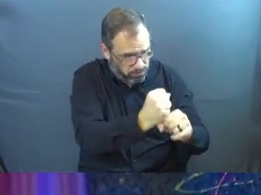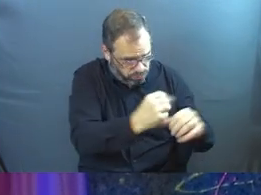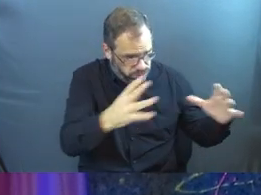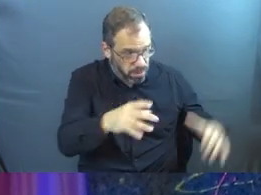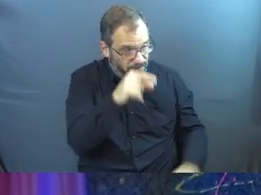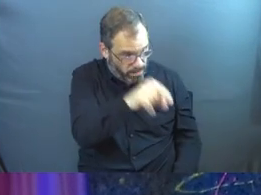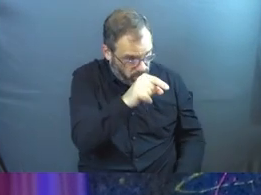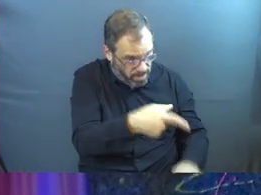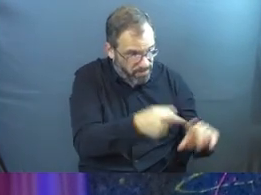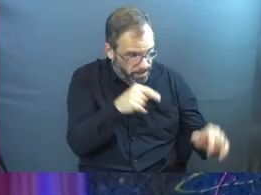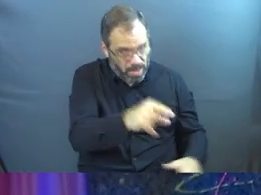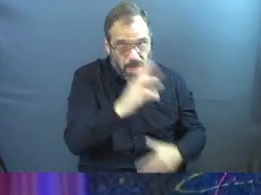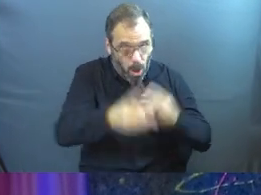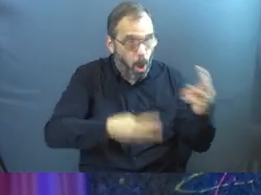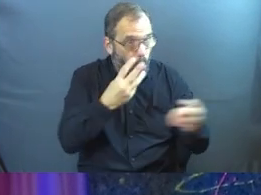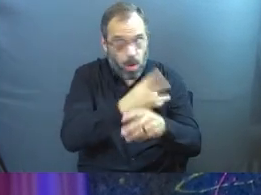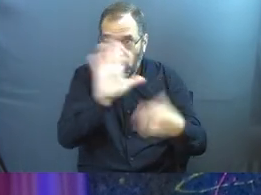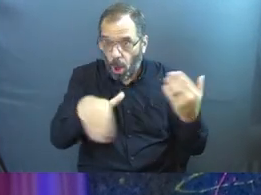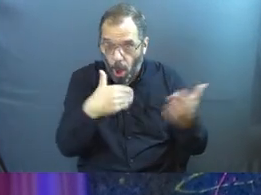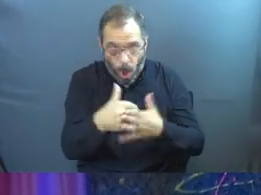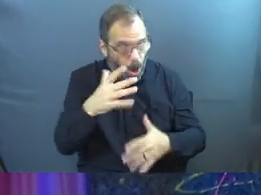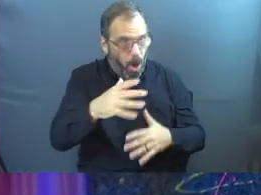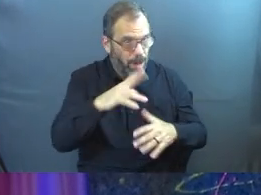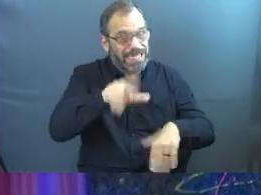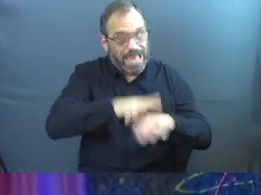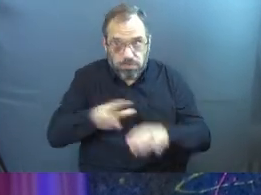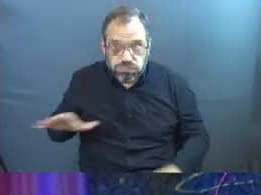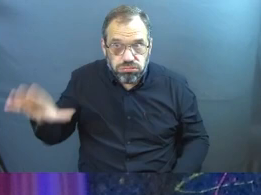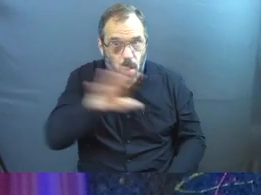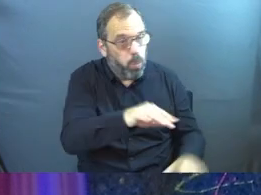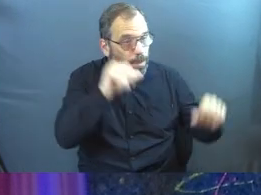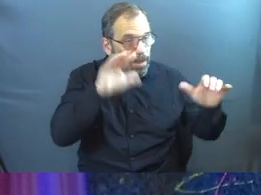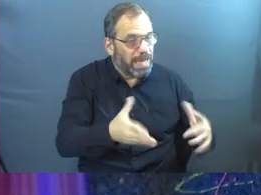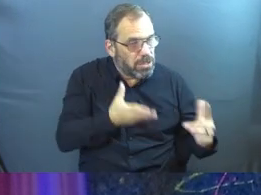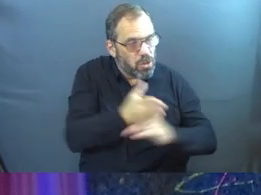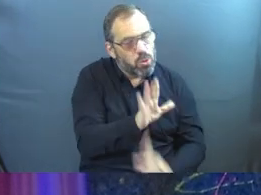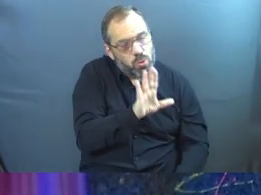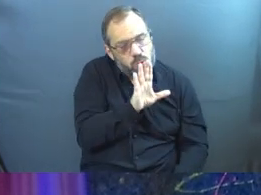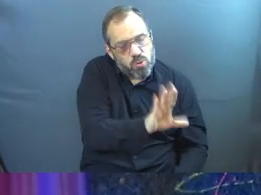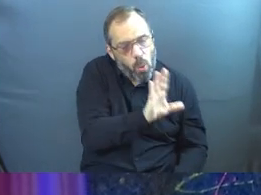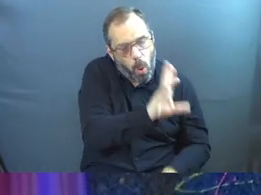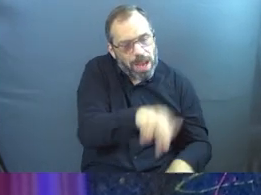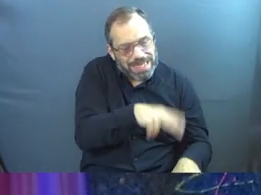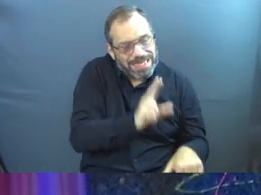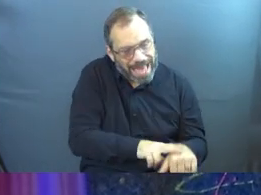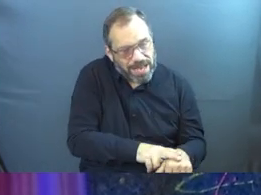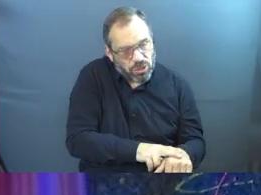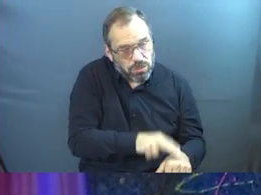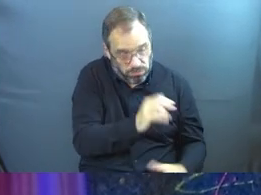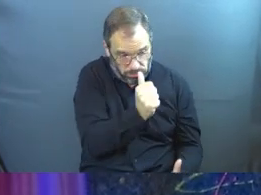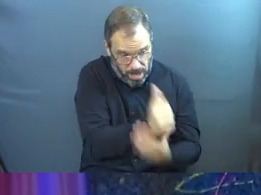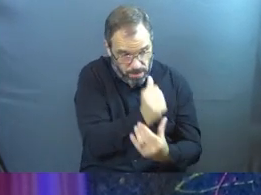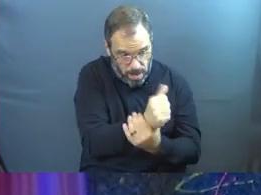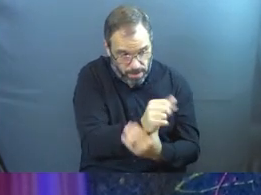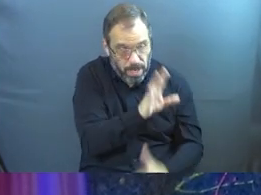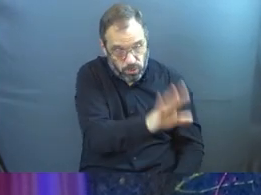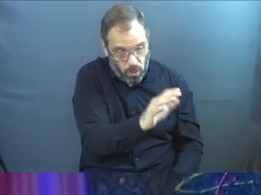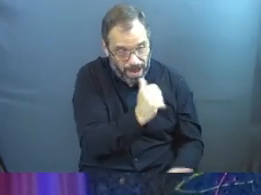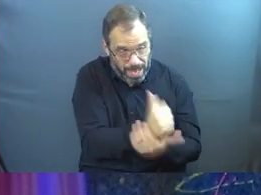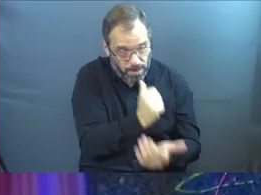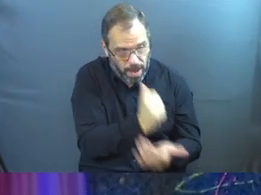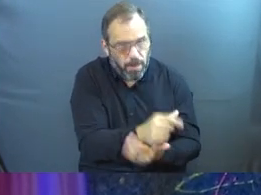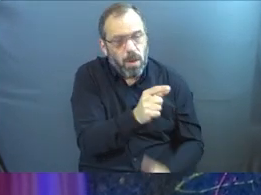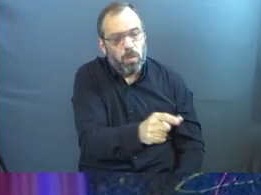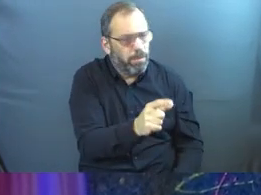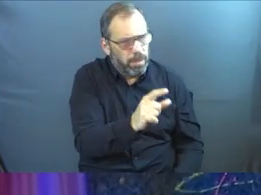from you, Abraham. And the whole world, every single other nation, will be blessed through your nation, Abraham, and your nation is